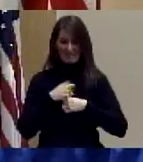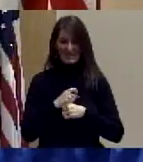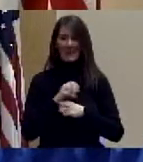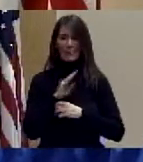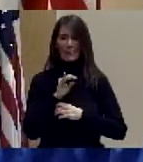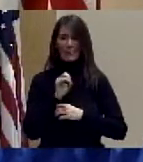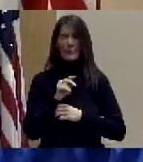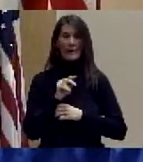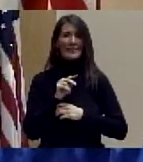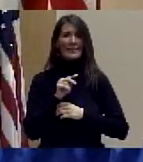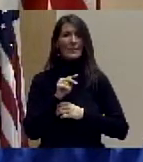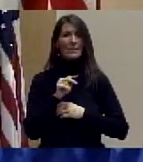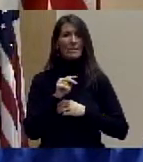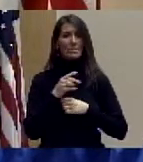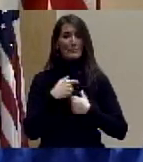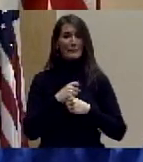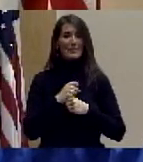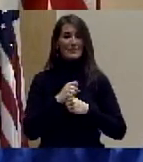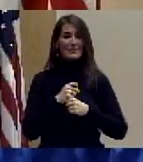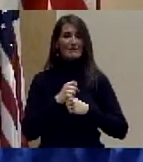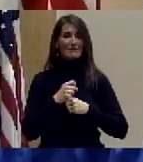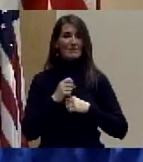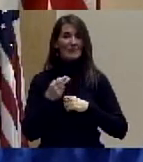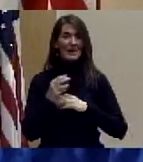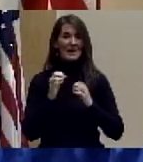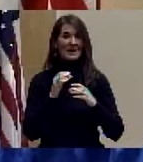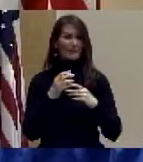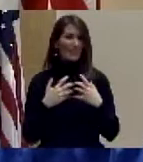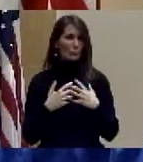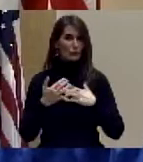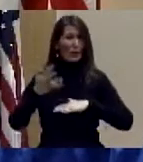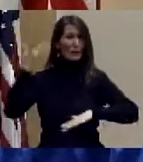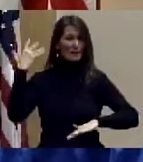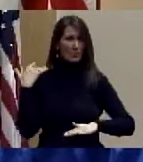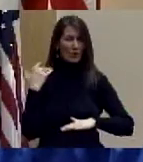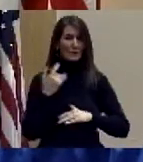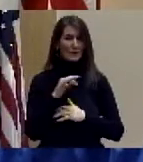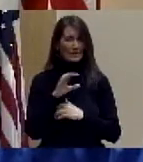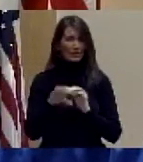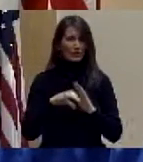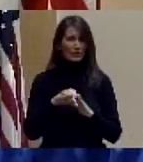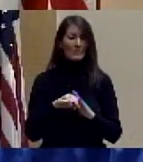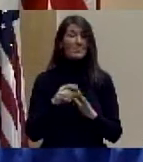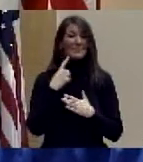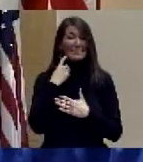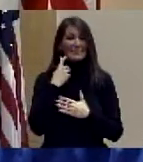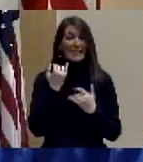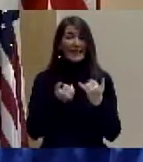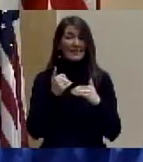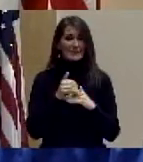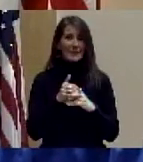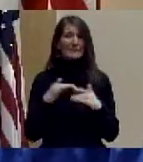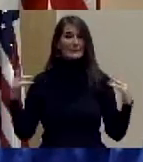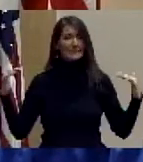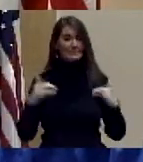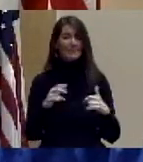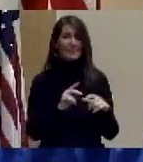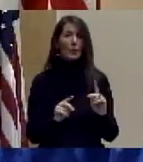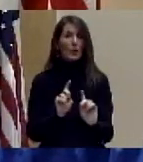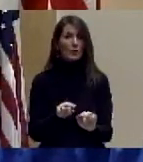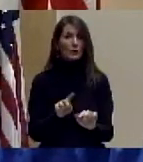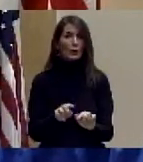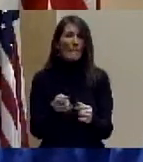industry during the 19th century. Just last night, dozens of neighbors attended a final information